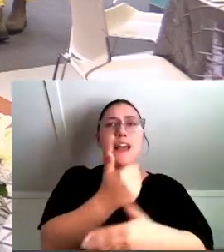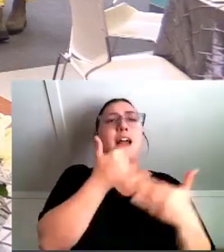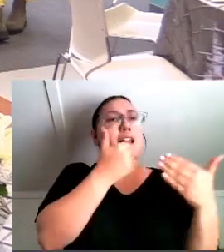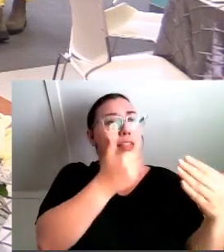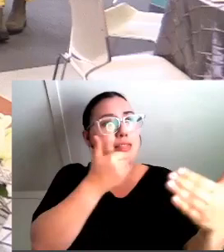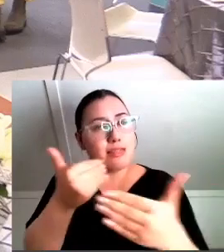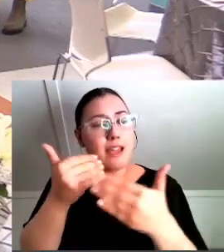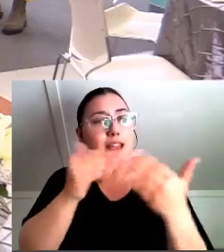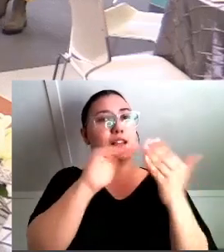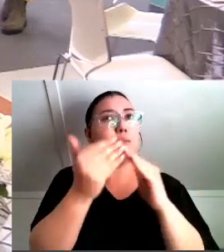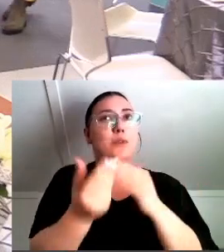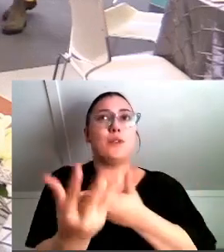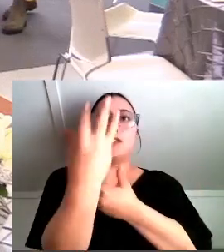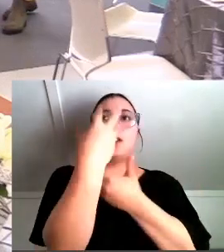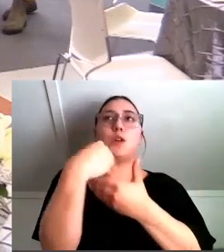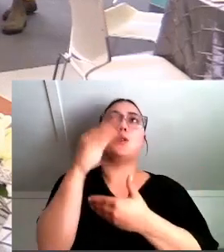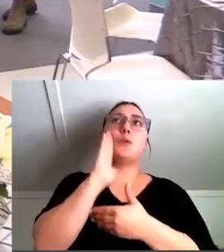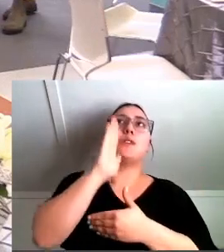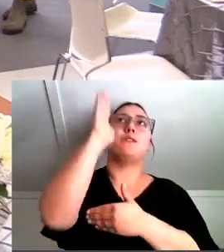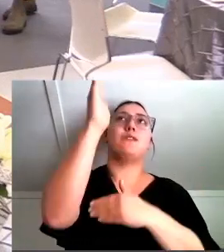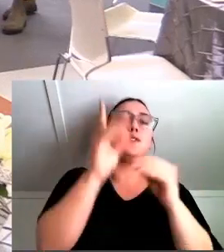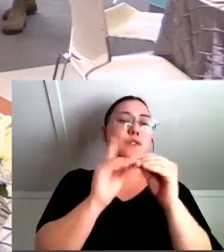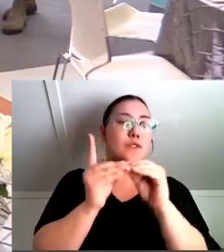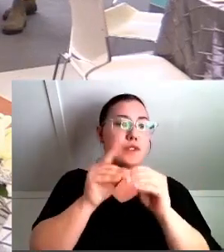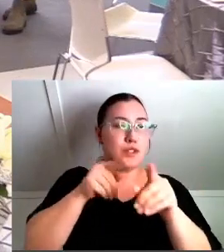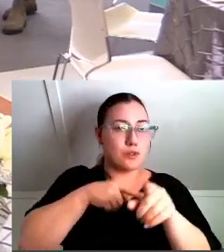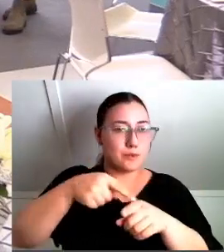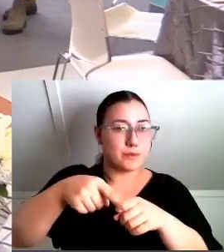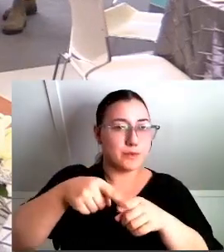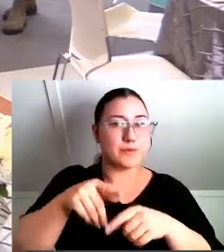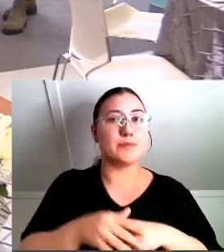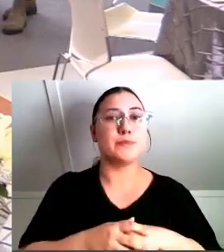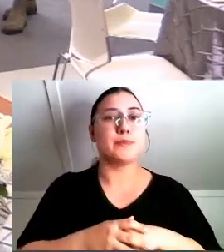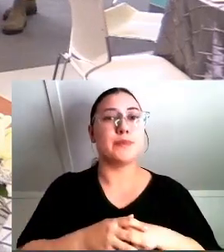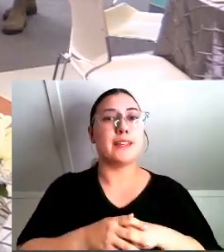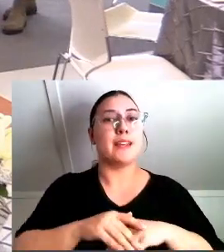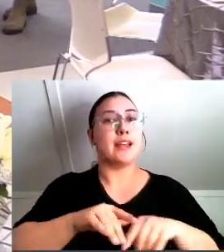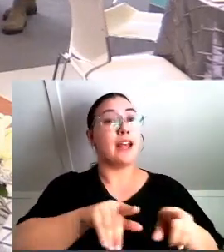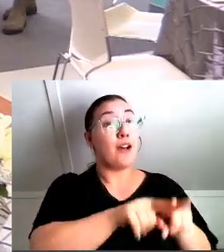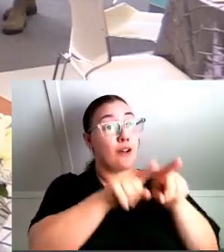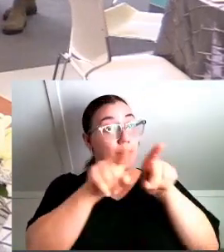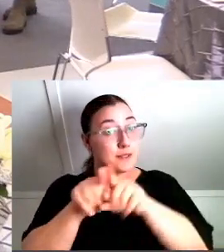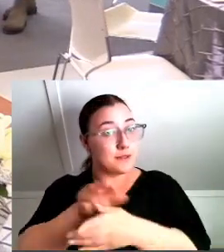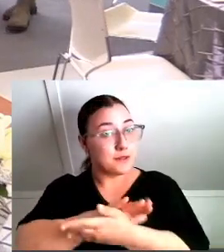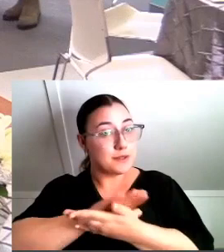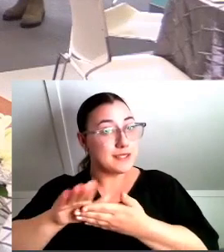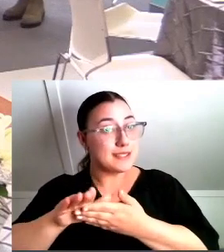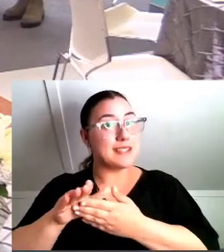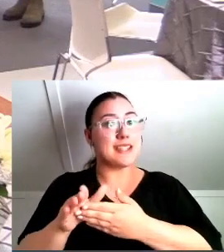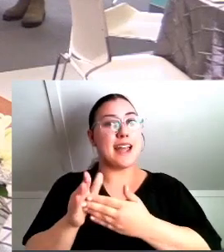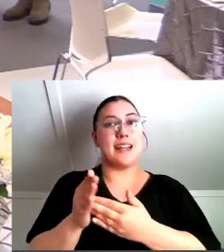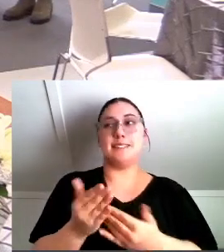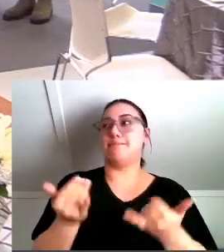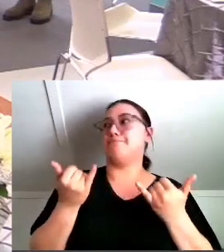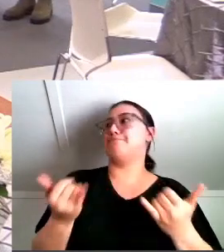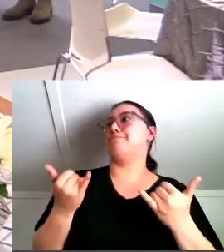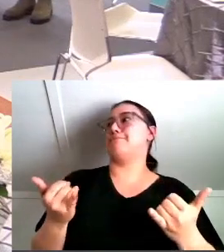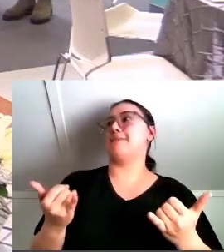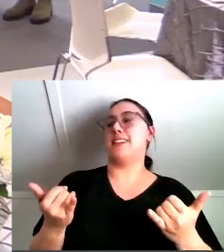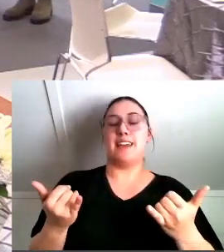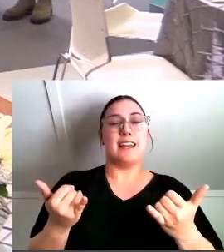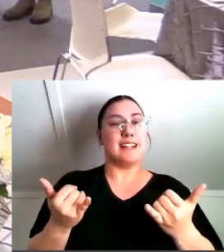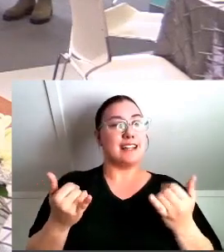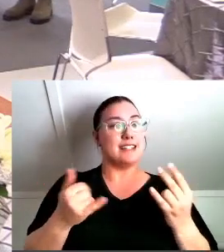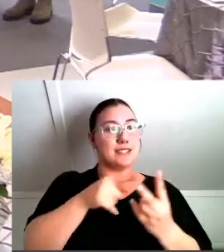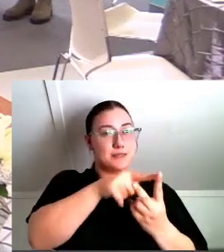the future. It's also a very nice moment because I think the two themes of the fellowships, in fact, are